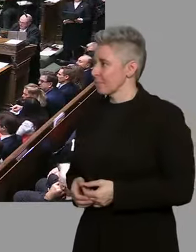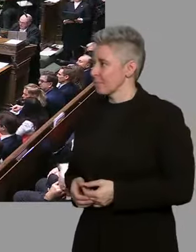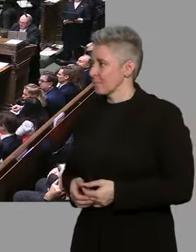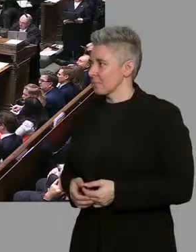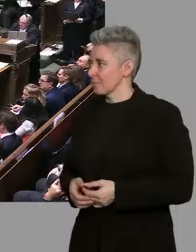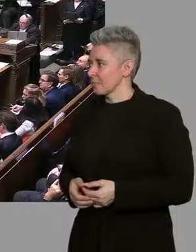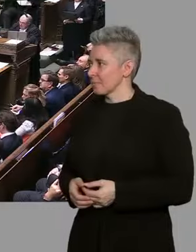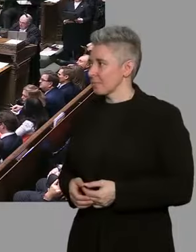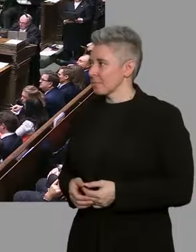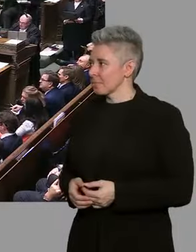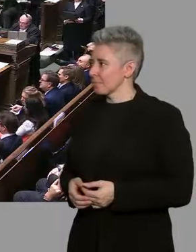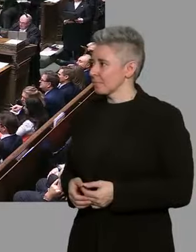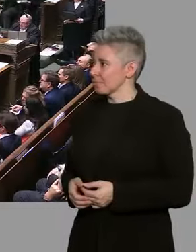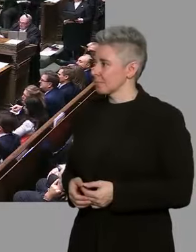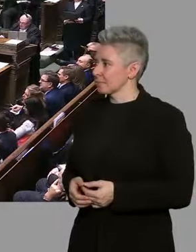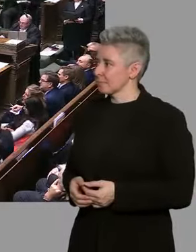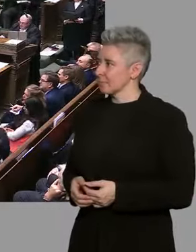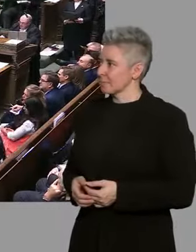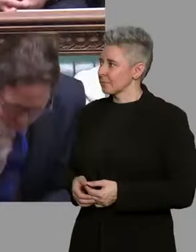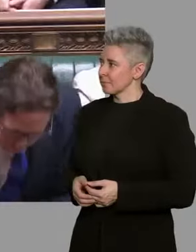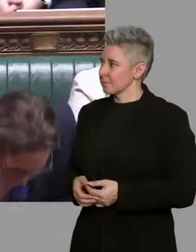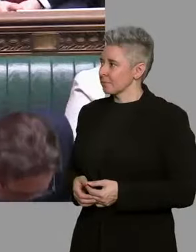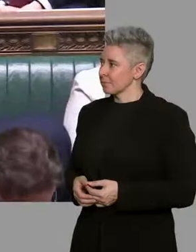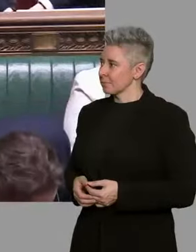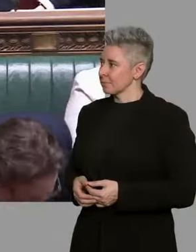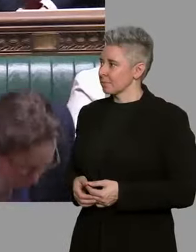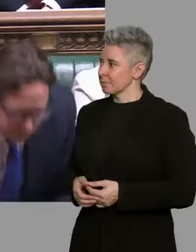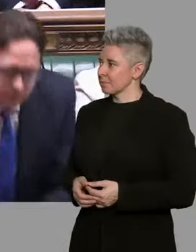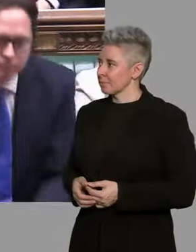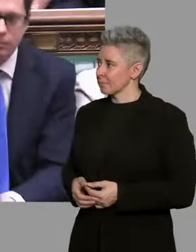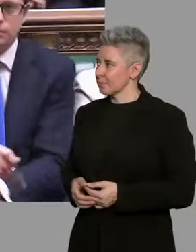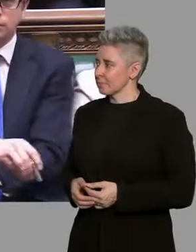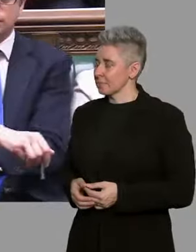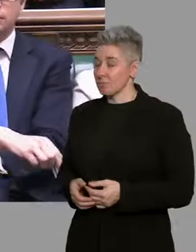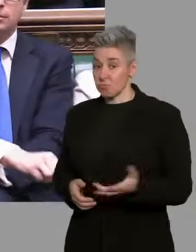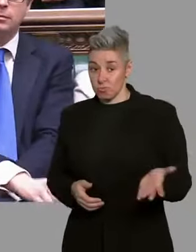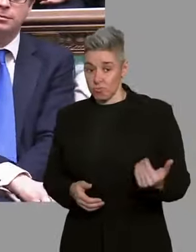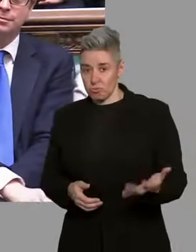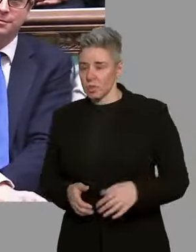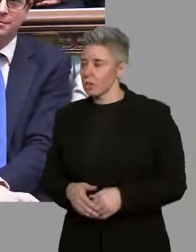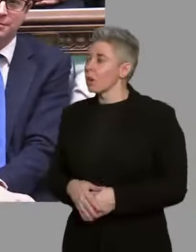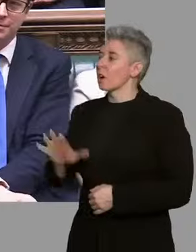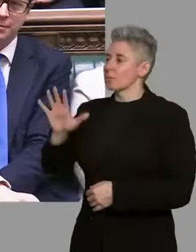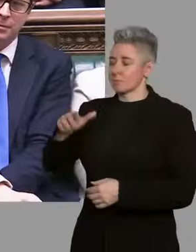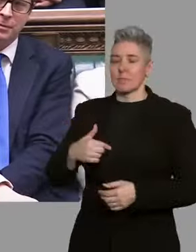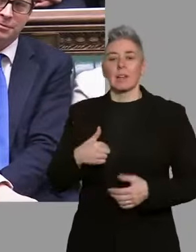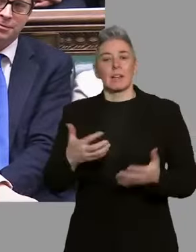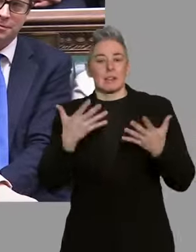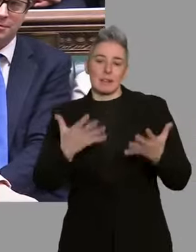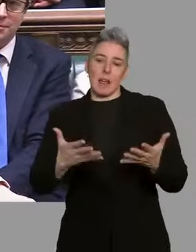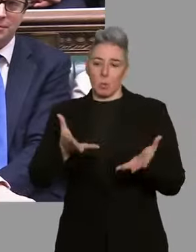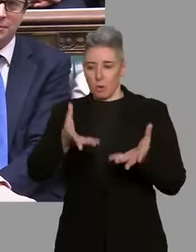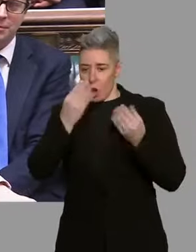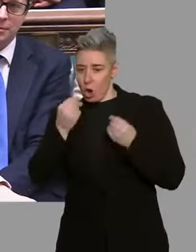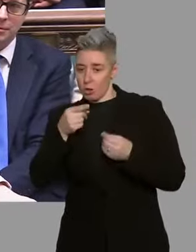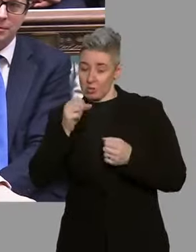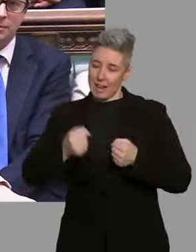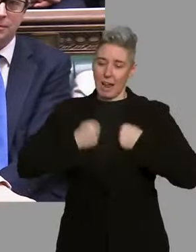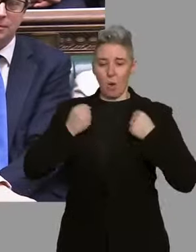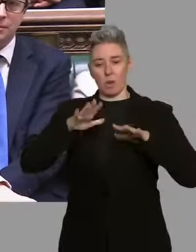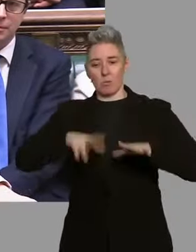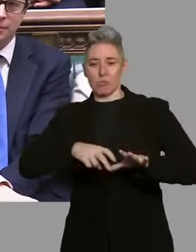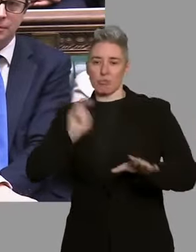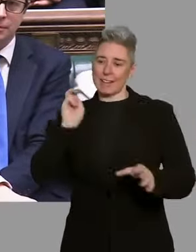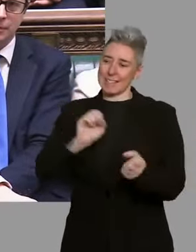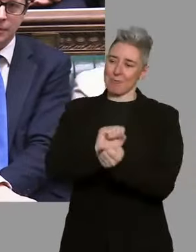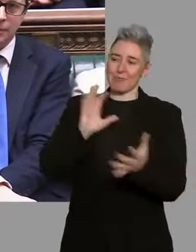All right. Mr. Speaker, now we learn he is about to give away our hard-won Brexit freedoms. The truth is, they are punching the